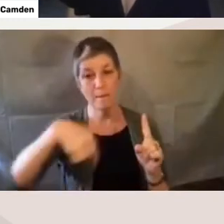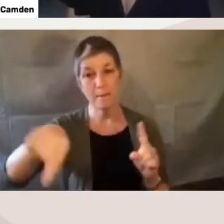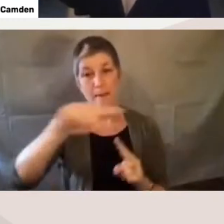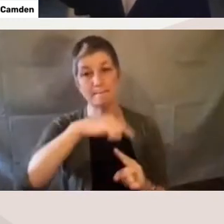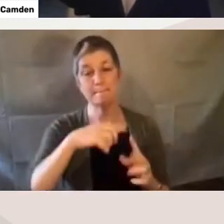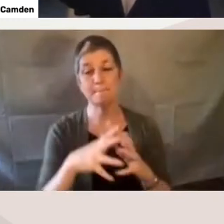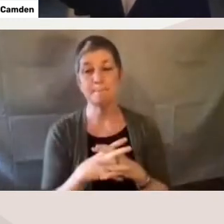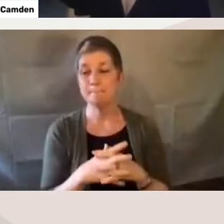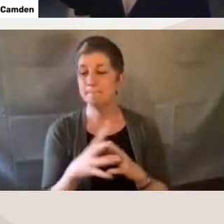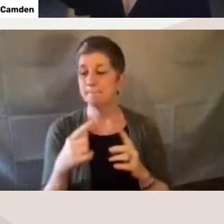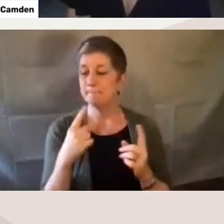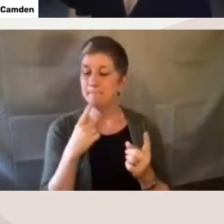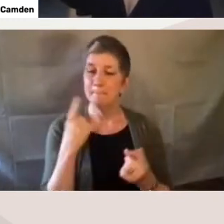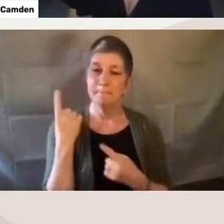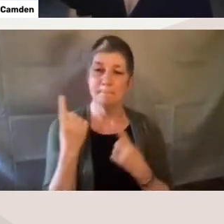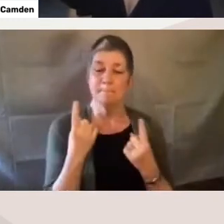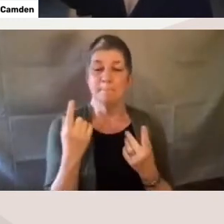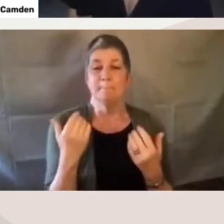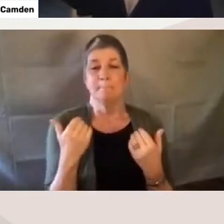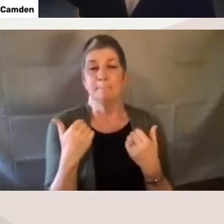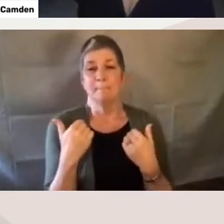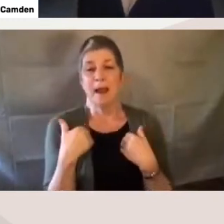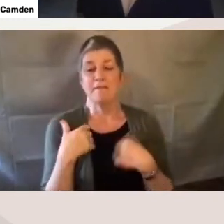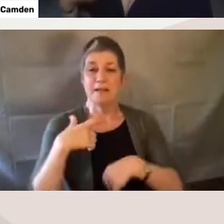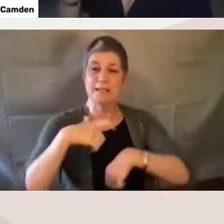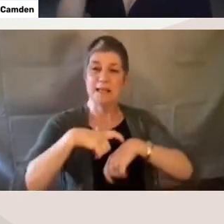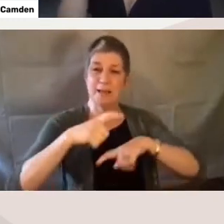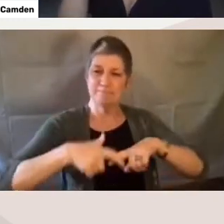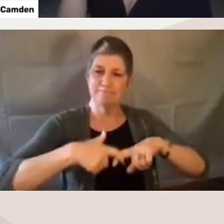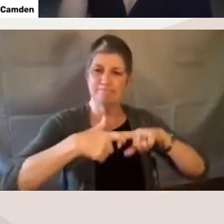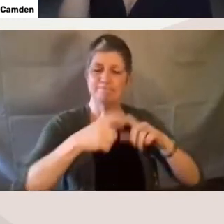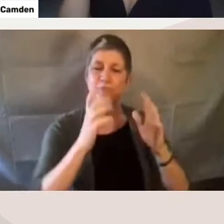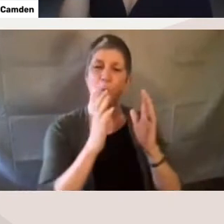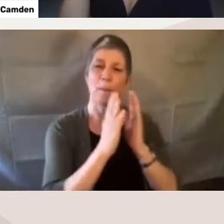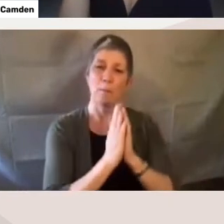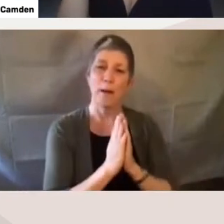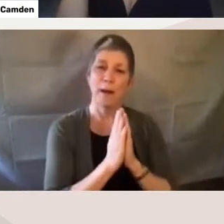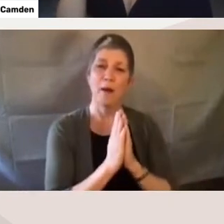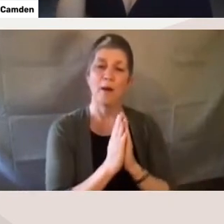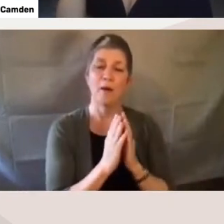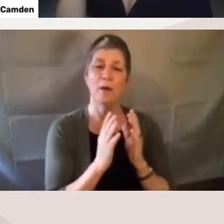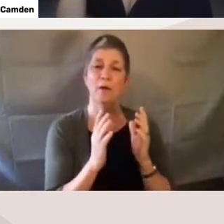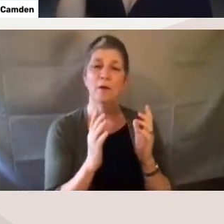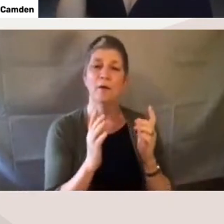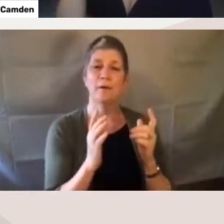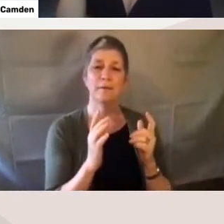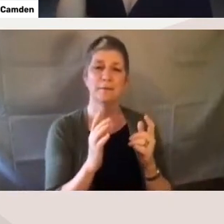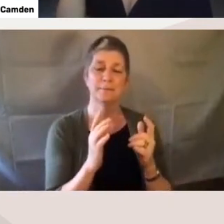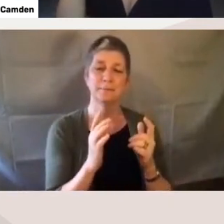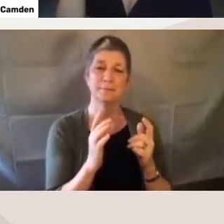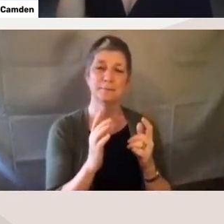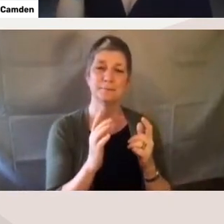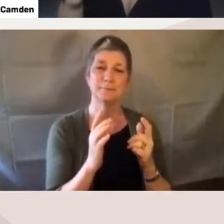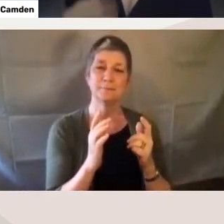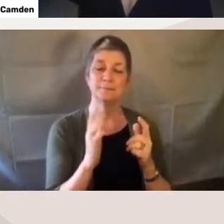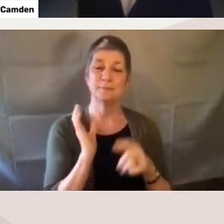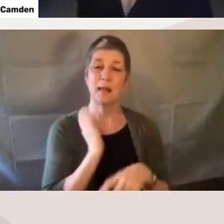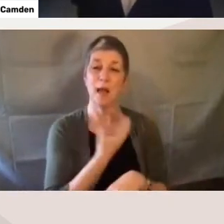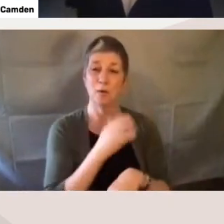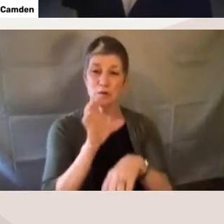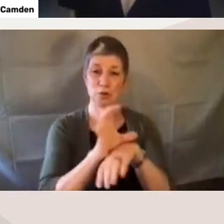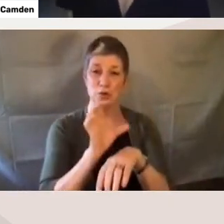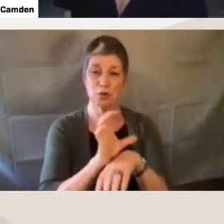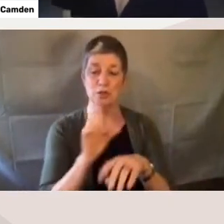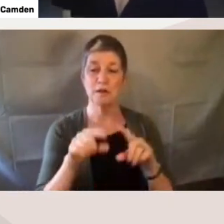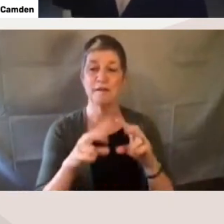And I think that, having time set aside for prayer and, our church is really